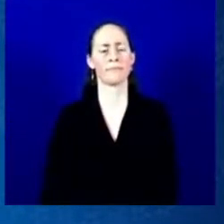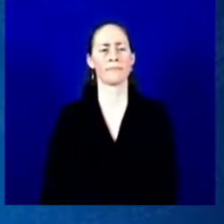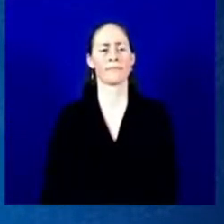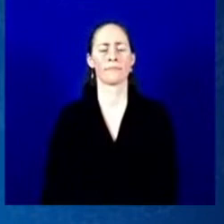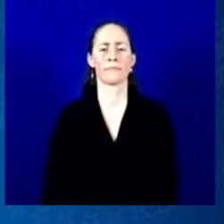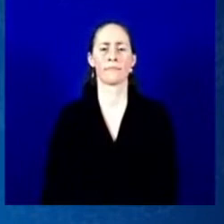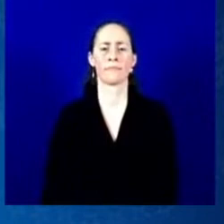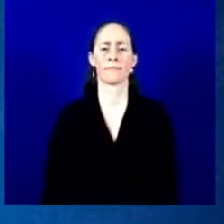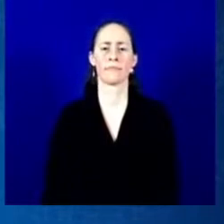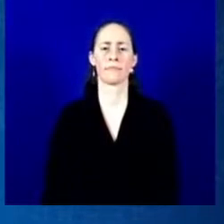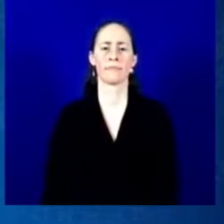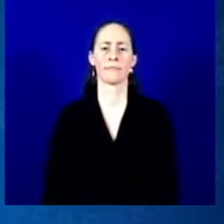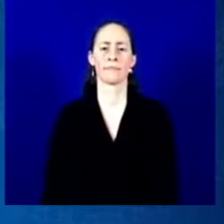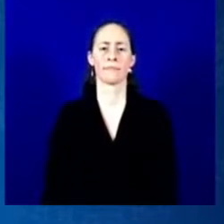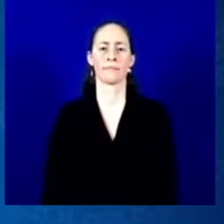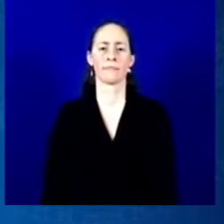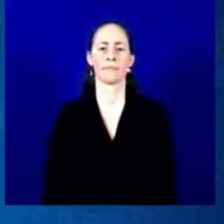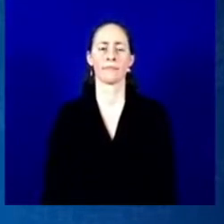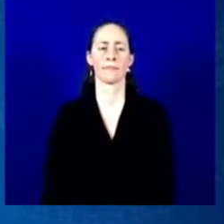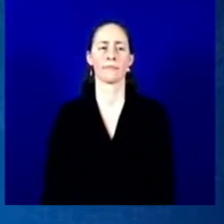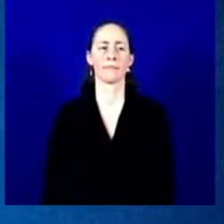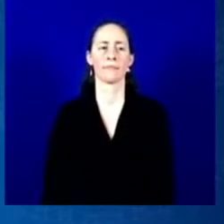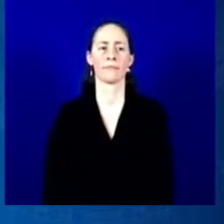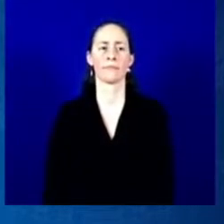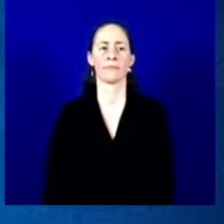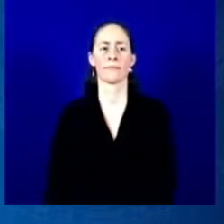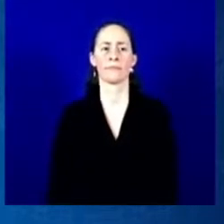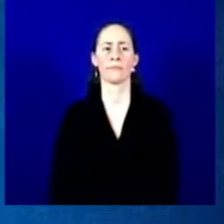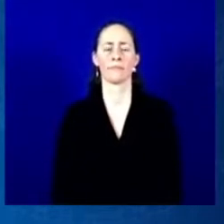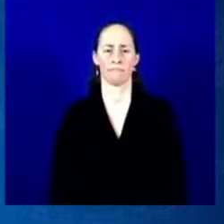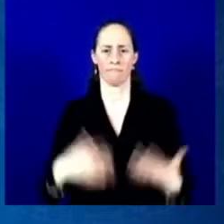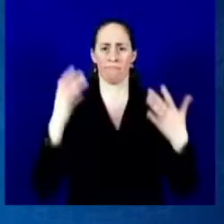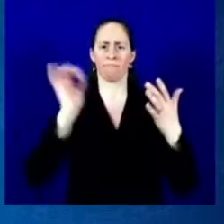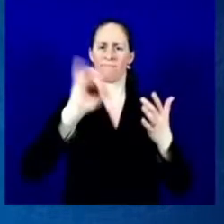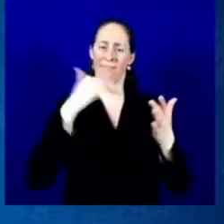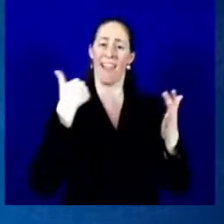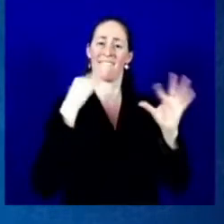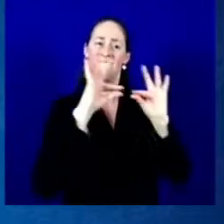In addition to my family's plan, I'm going to work with Congress to address this